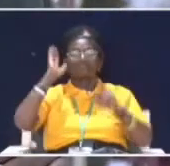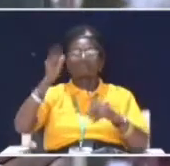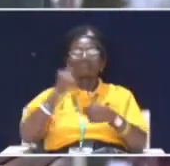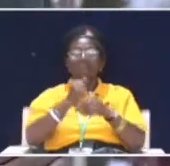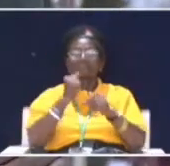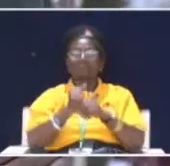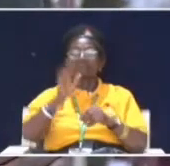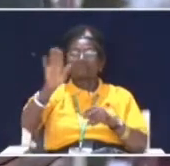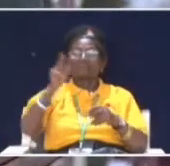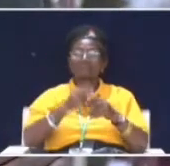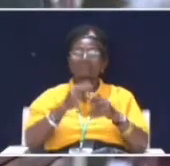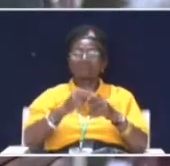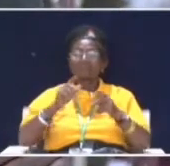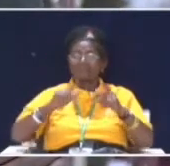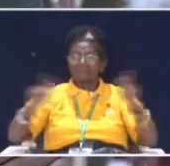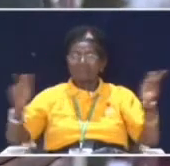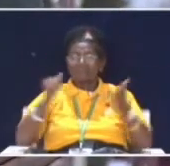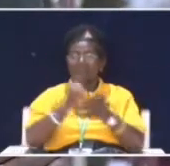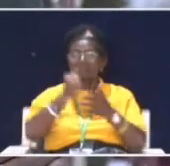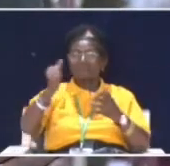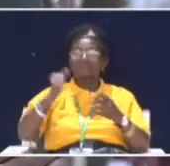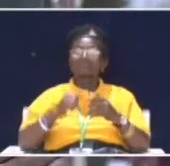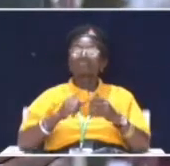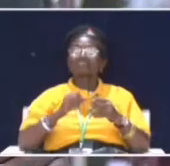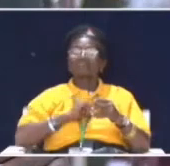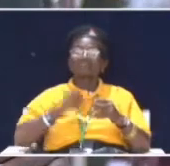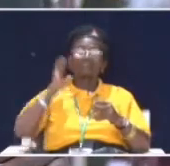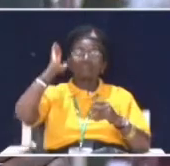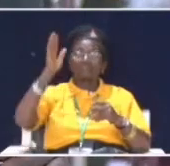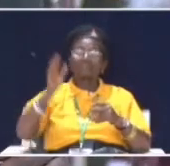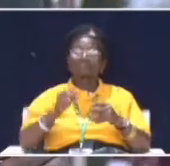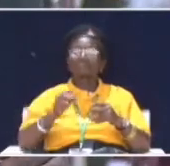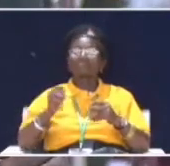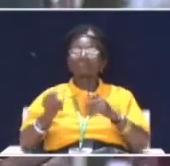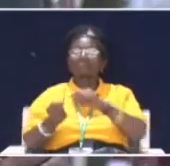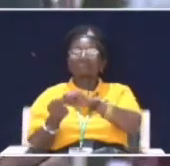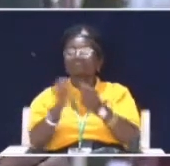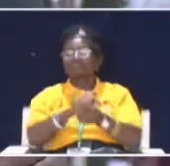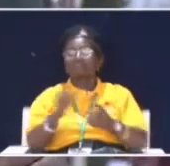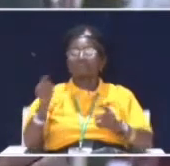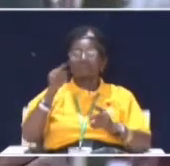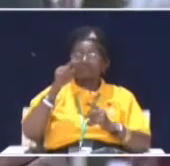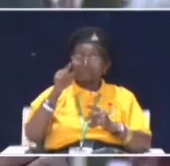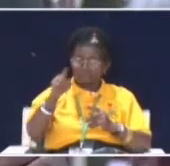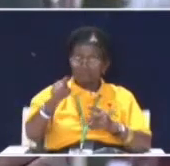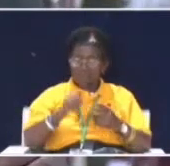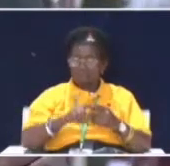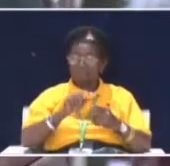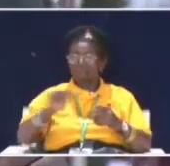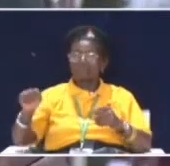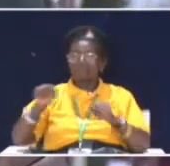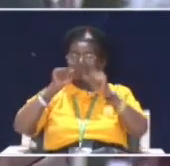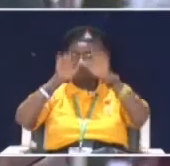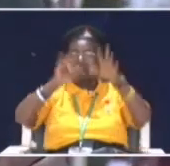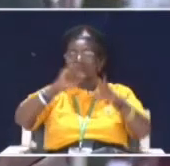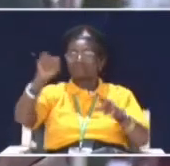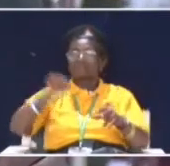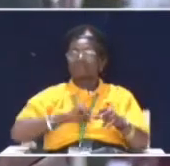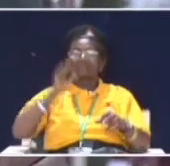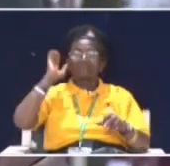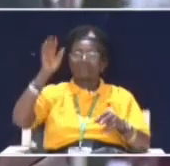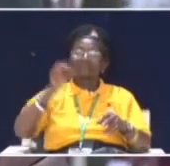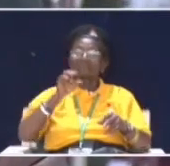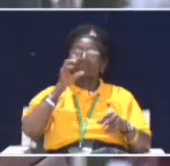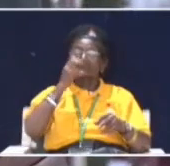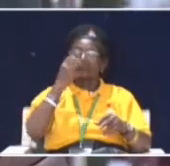great. Masoru kore dinla. I'm going to turn you to a blessing. Masi so di bukun. I'm going to curse those who curse